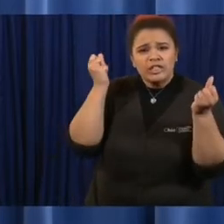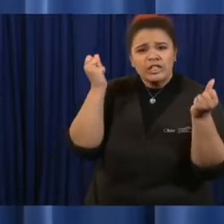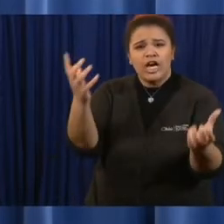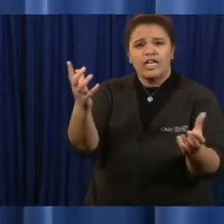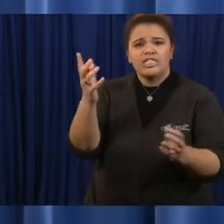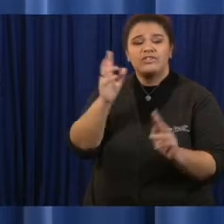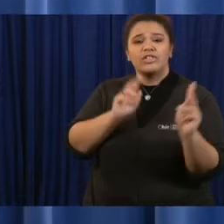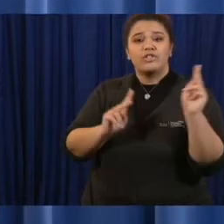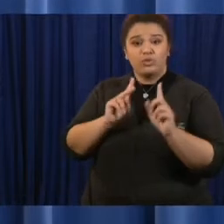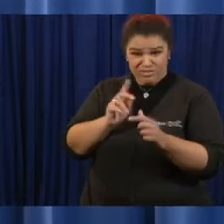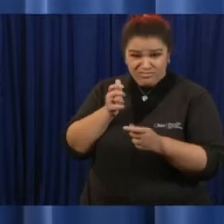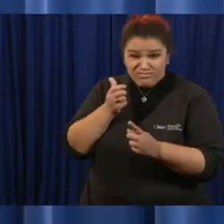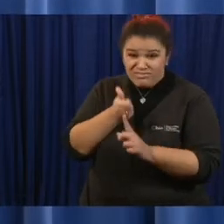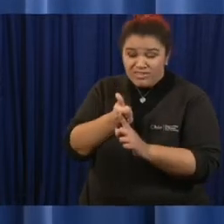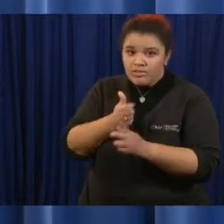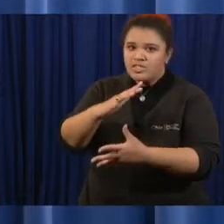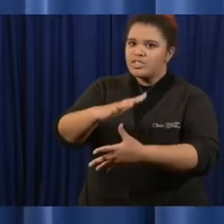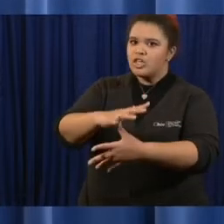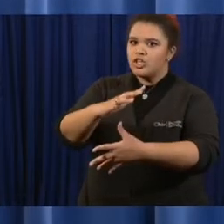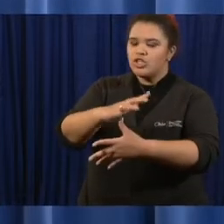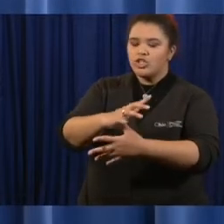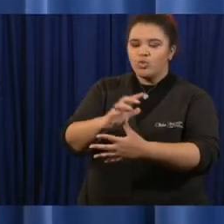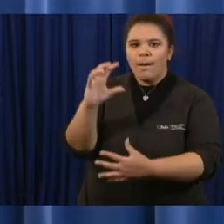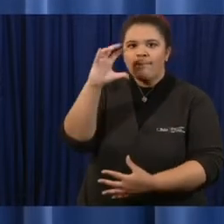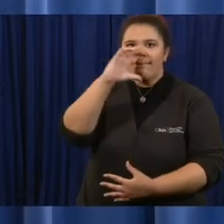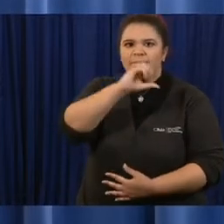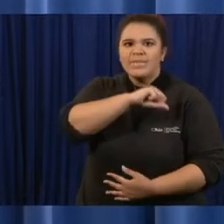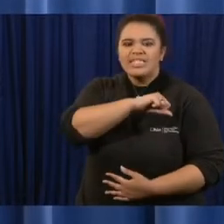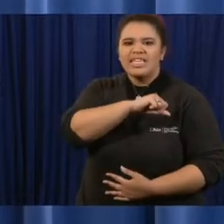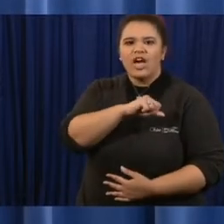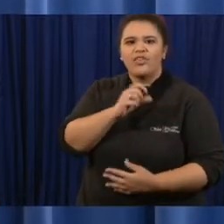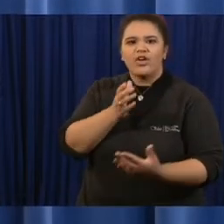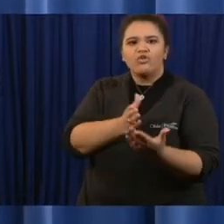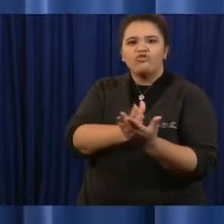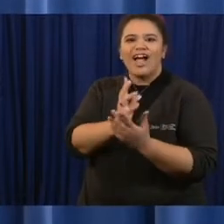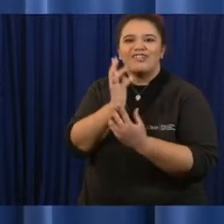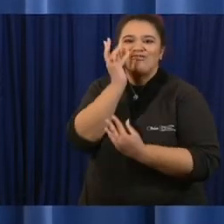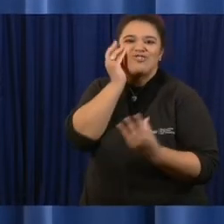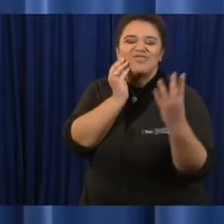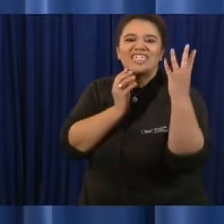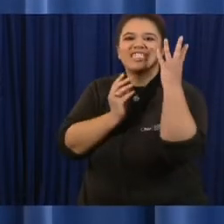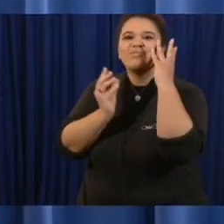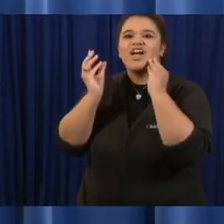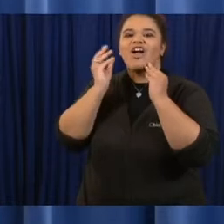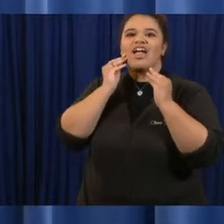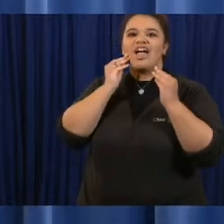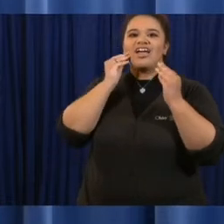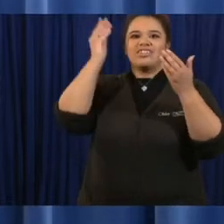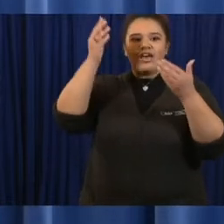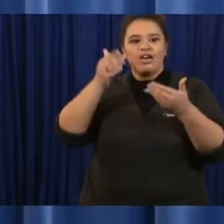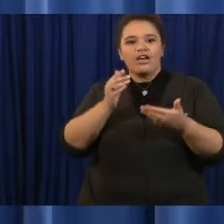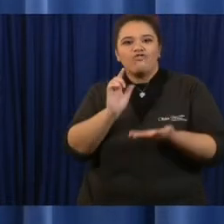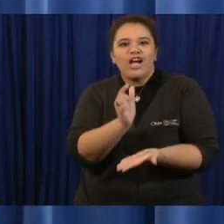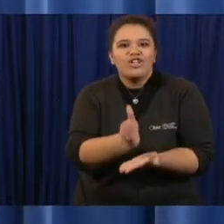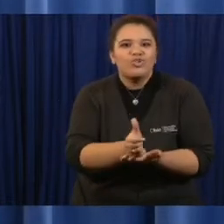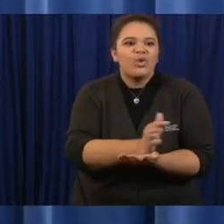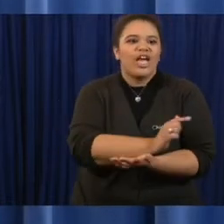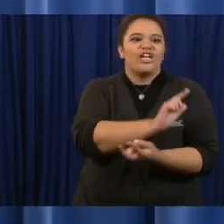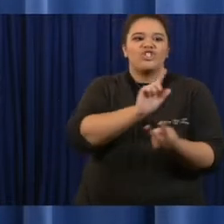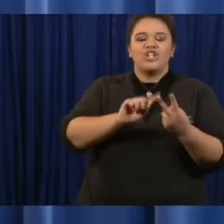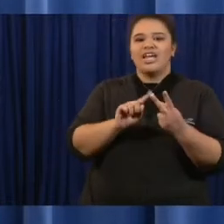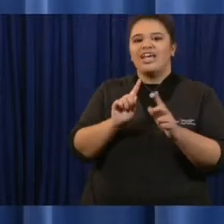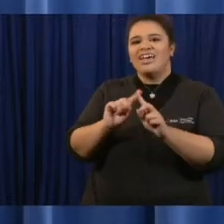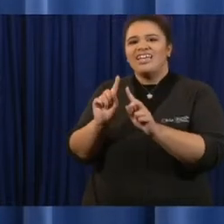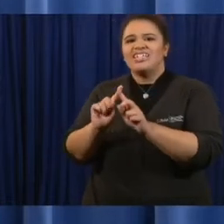of passage, such as graduation ceremony, as well as younger students who are worried about their future educational experience?"